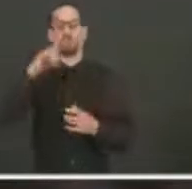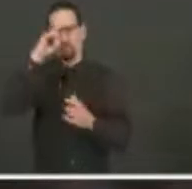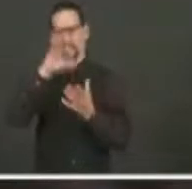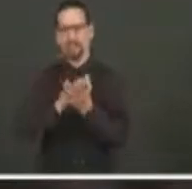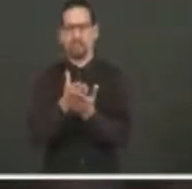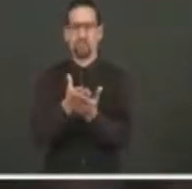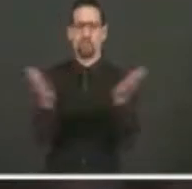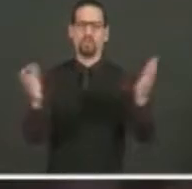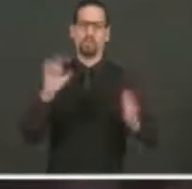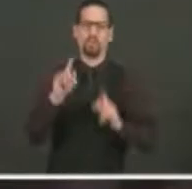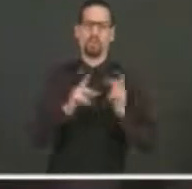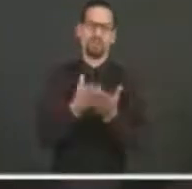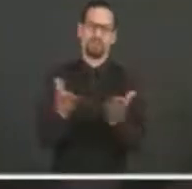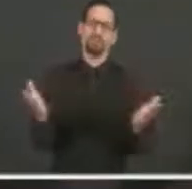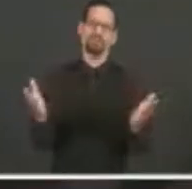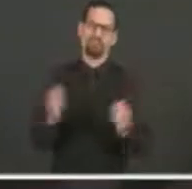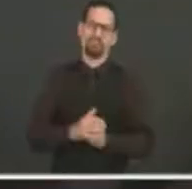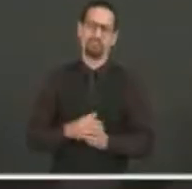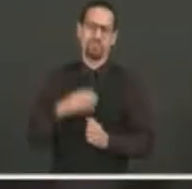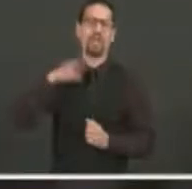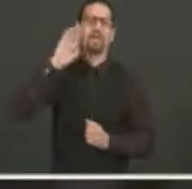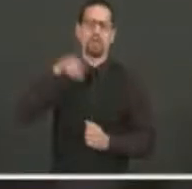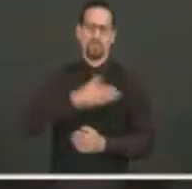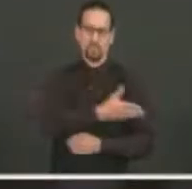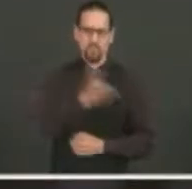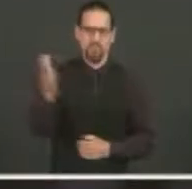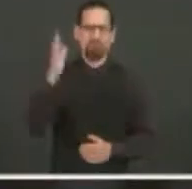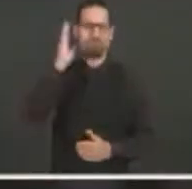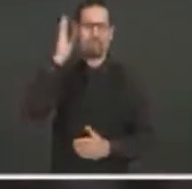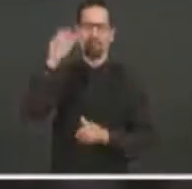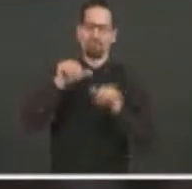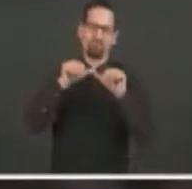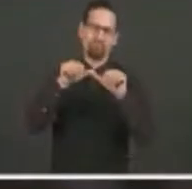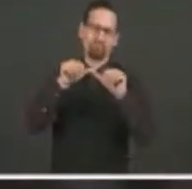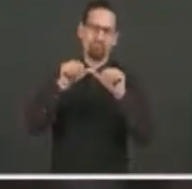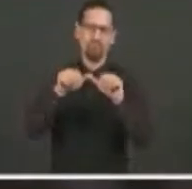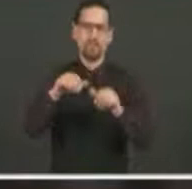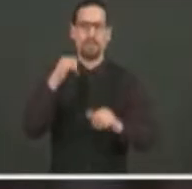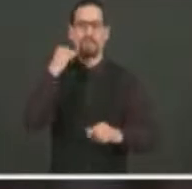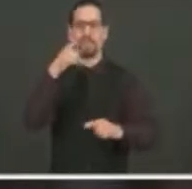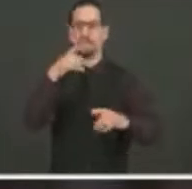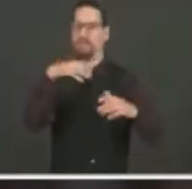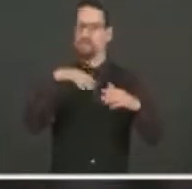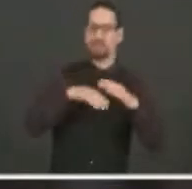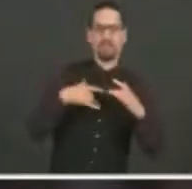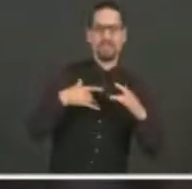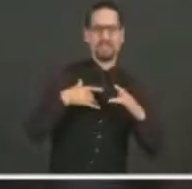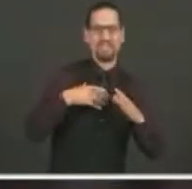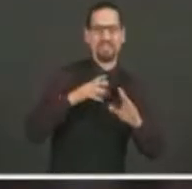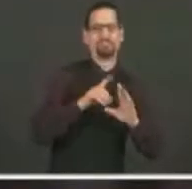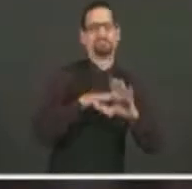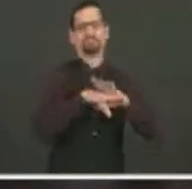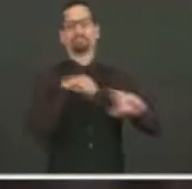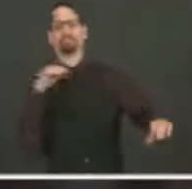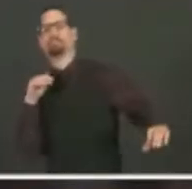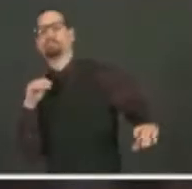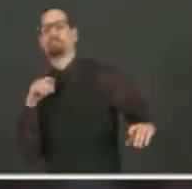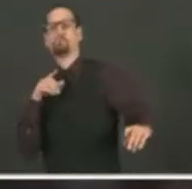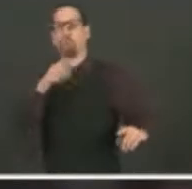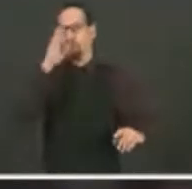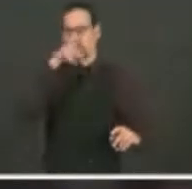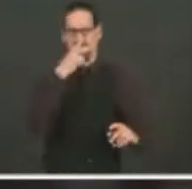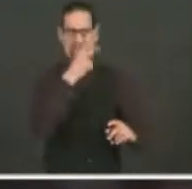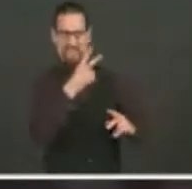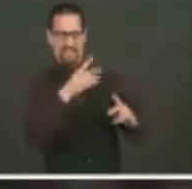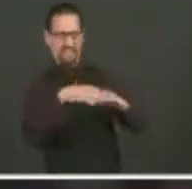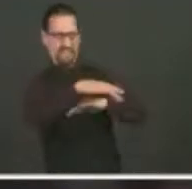know that as we continue forward, as you go to a crowded place or see that people are not distancing 6 feet apart, you can make